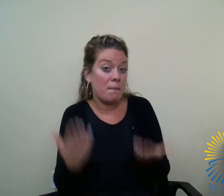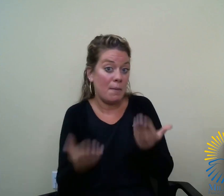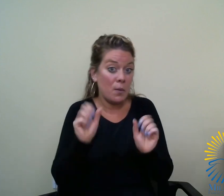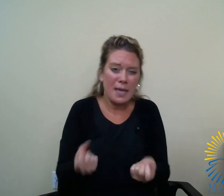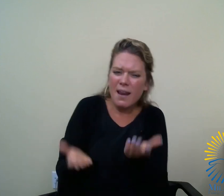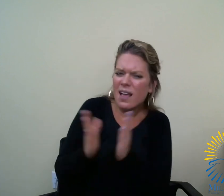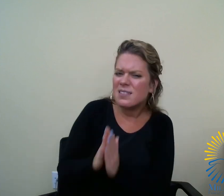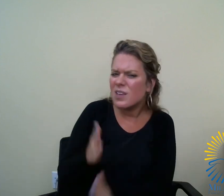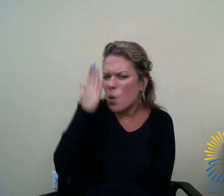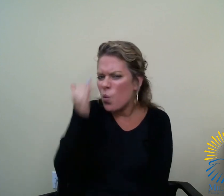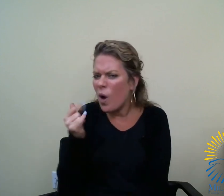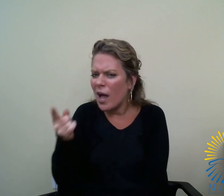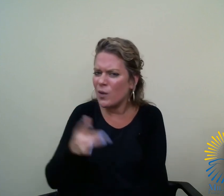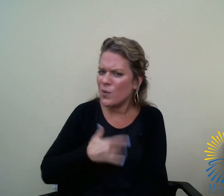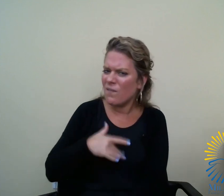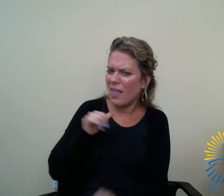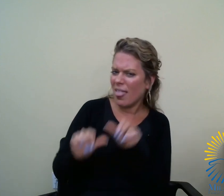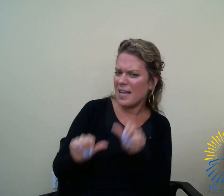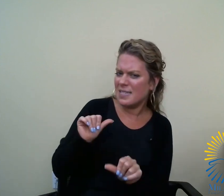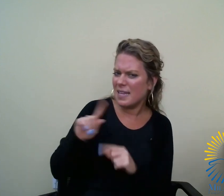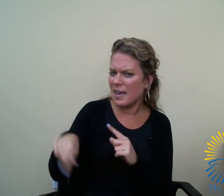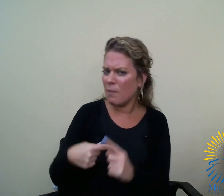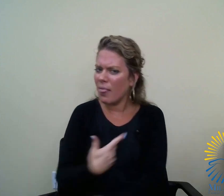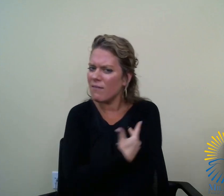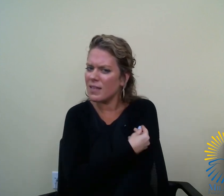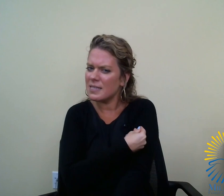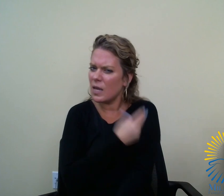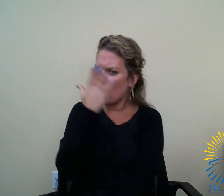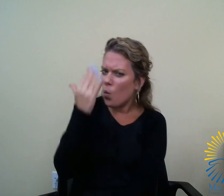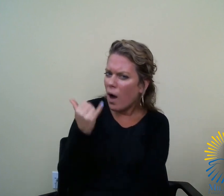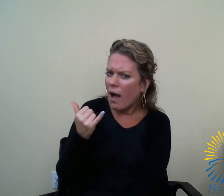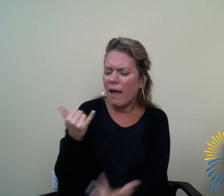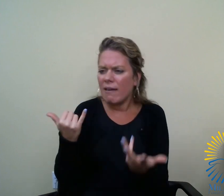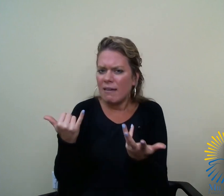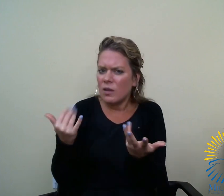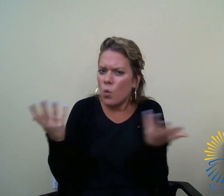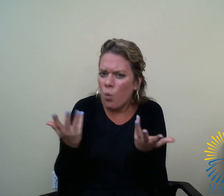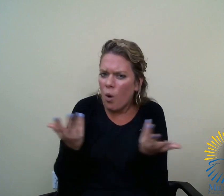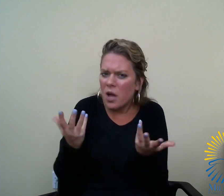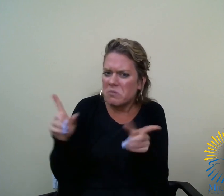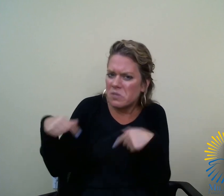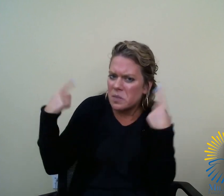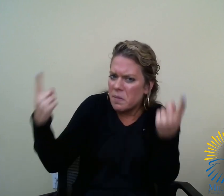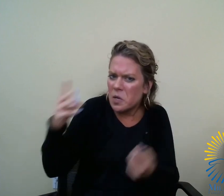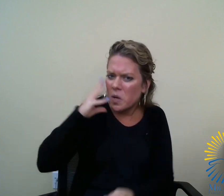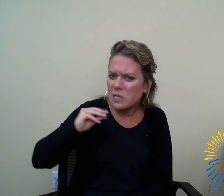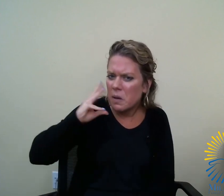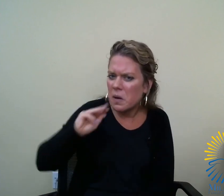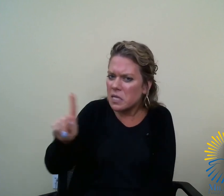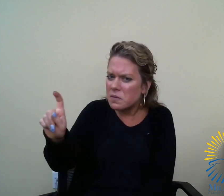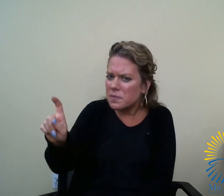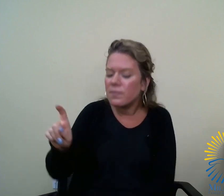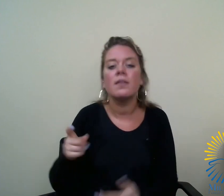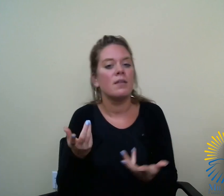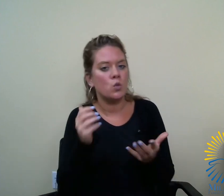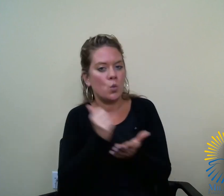asking them, so why do you feel hesitant about this vaccine? So what makes you feel that way? So what has been your experience? Part of alleviating